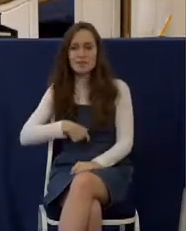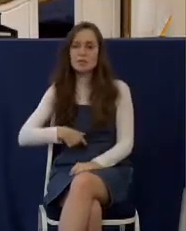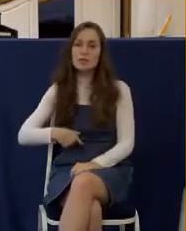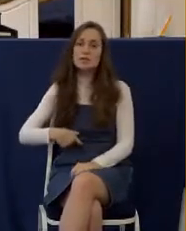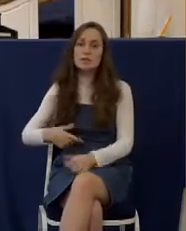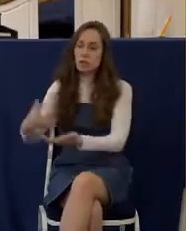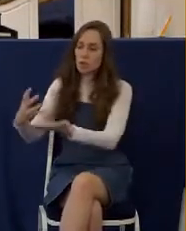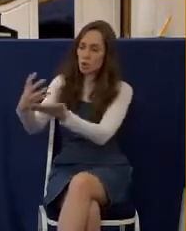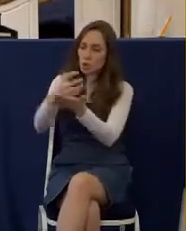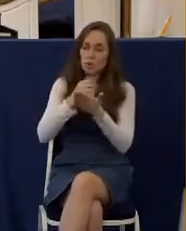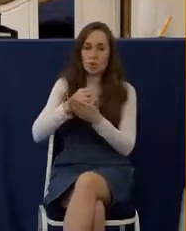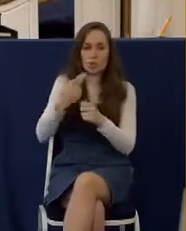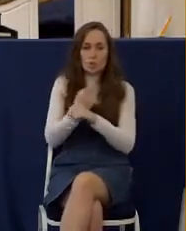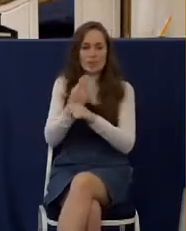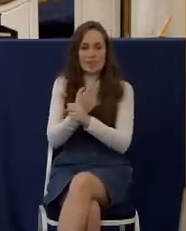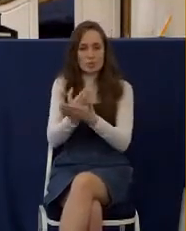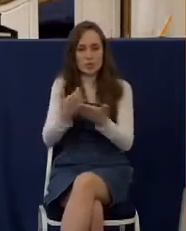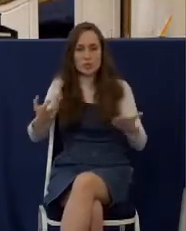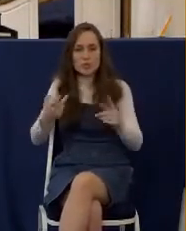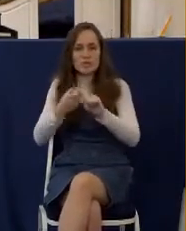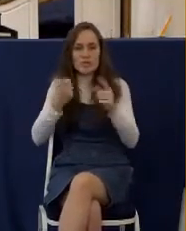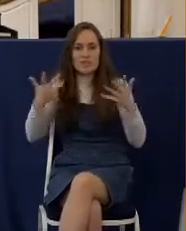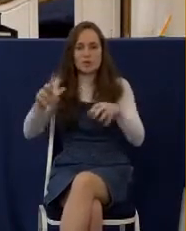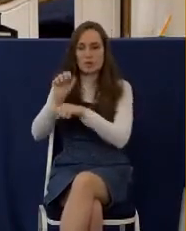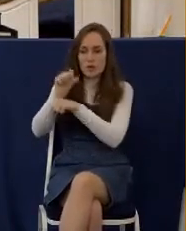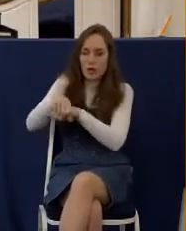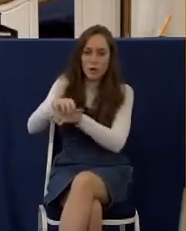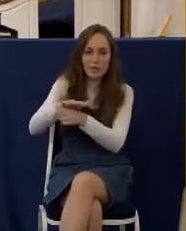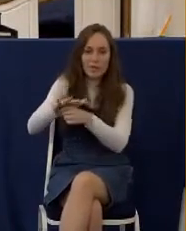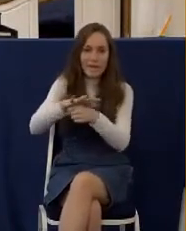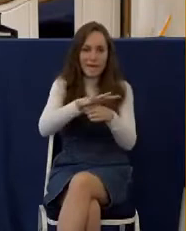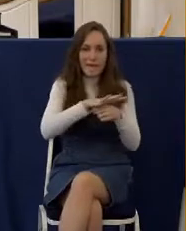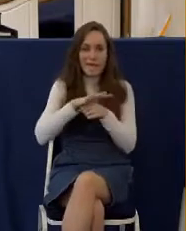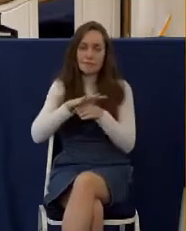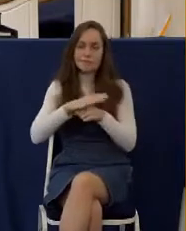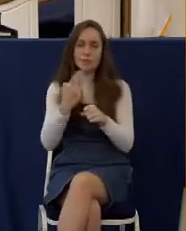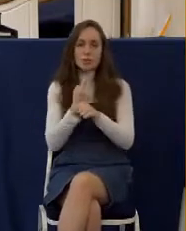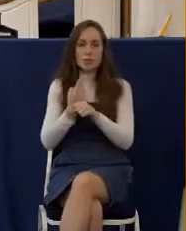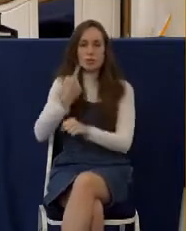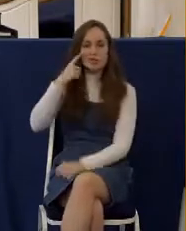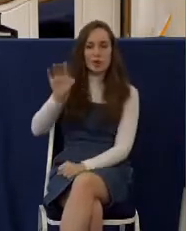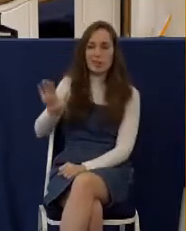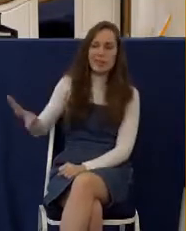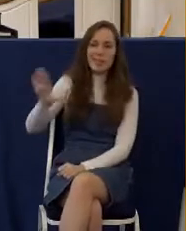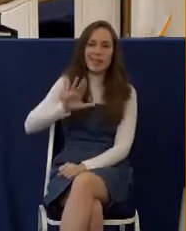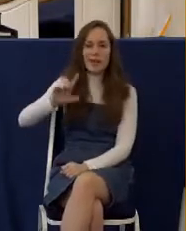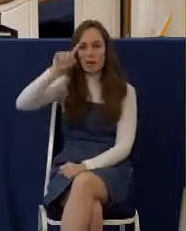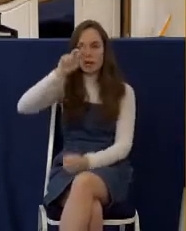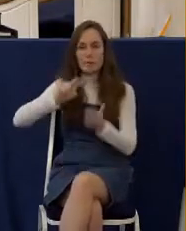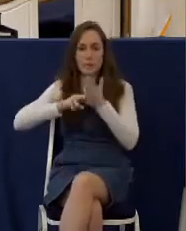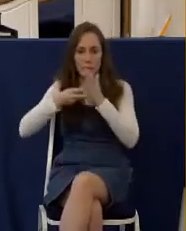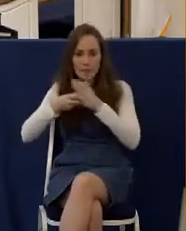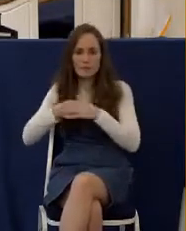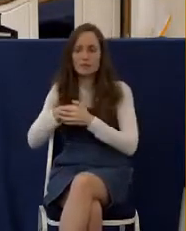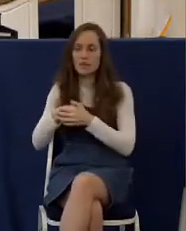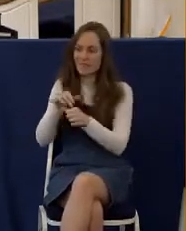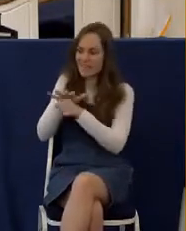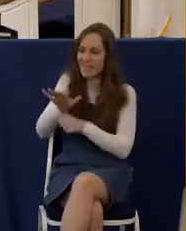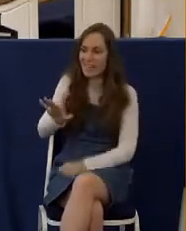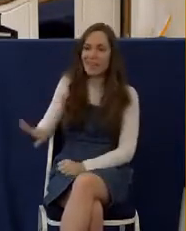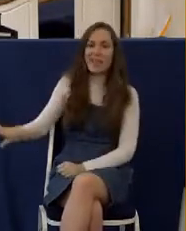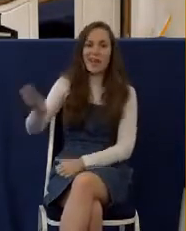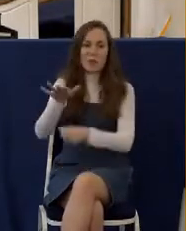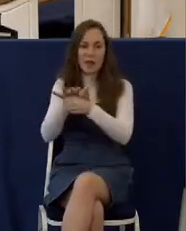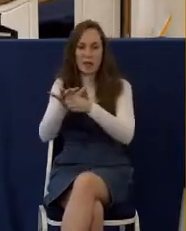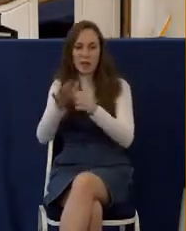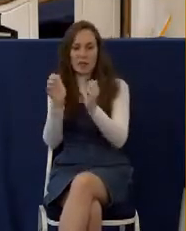lands, using them for them, their own purpose, and they were filling their own coffers with riches from taxes.